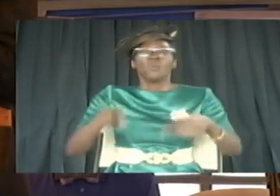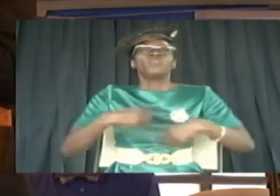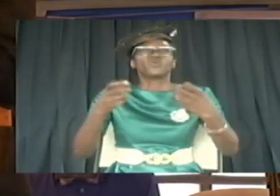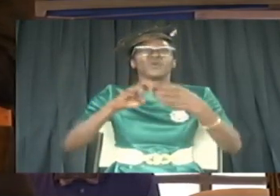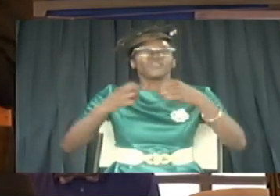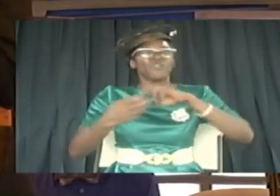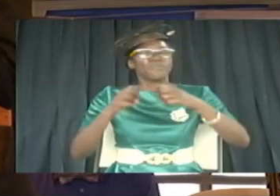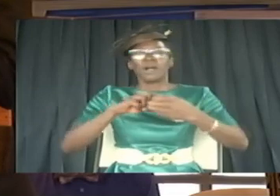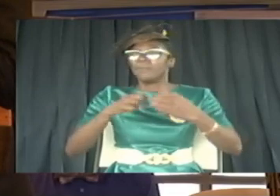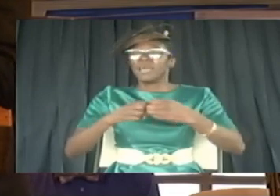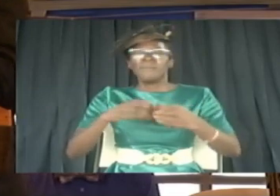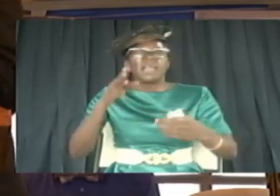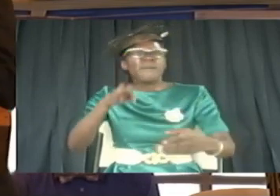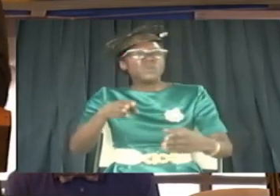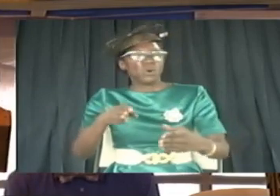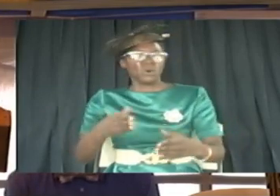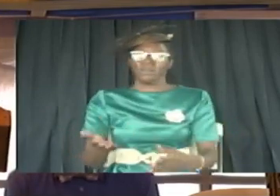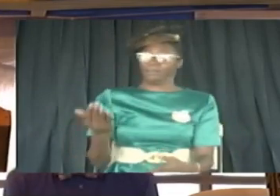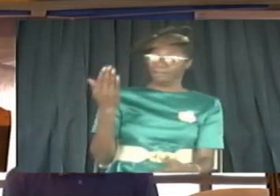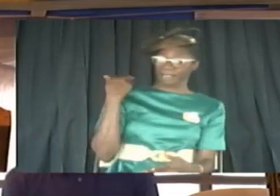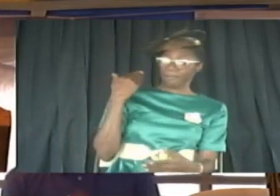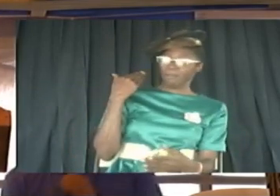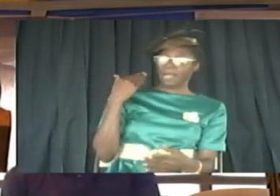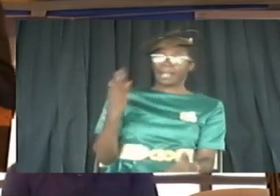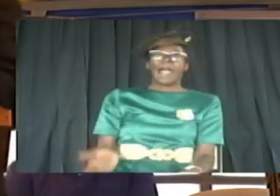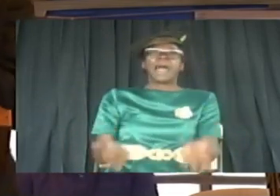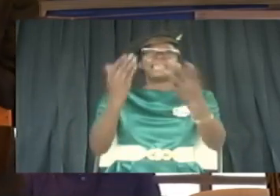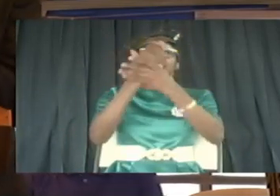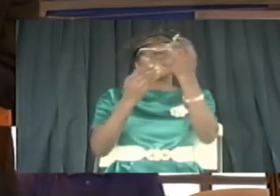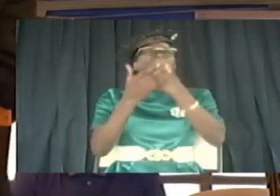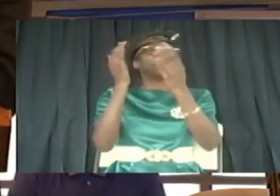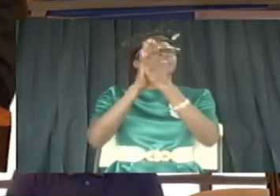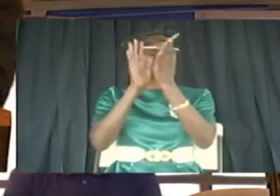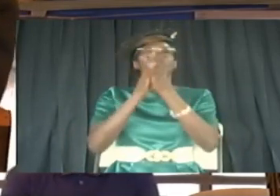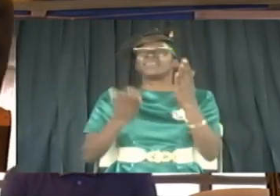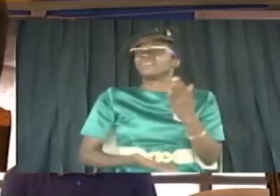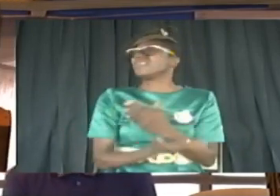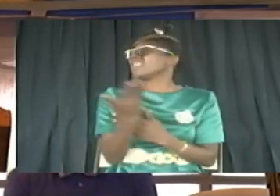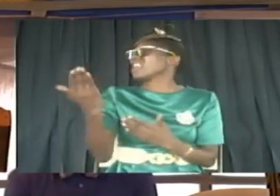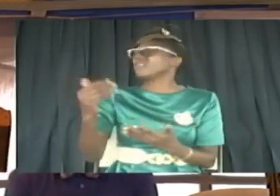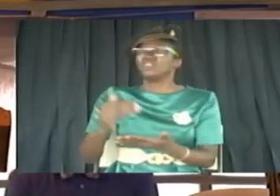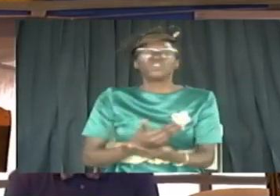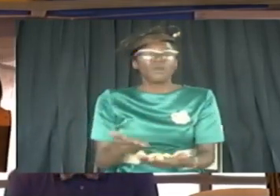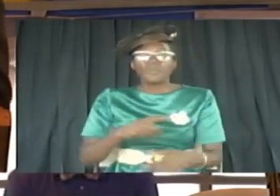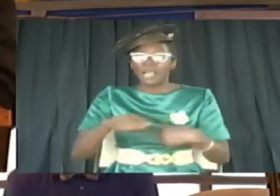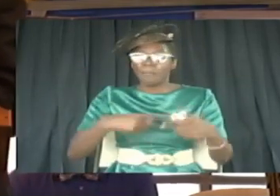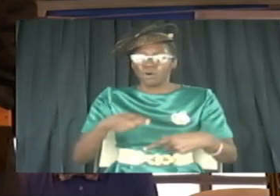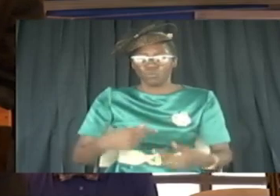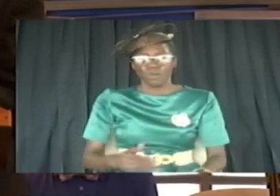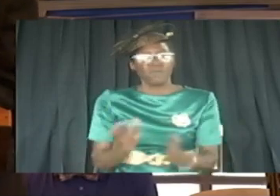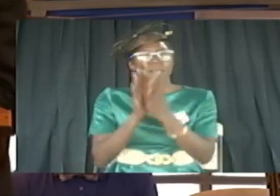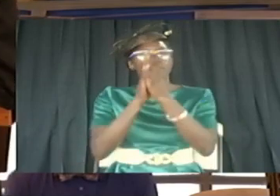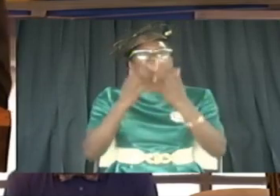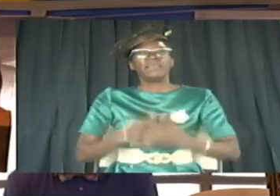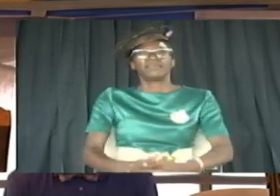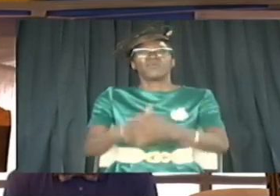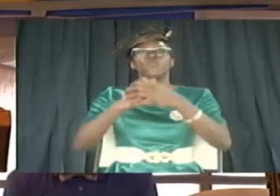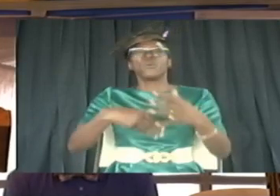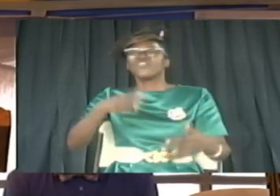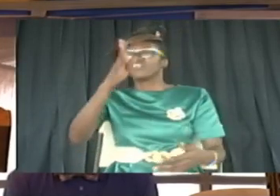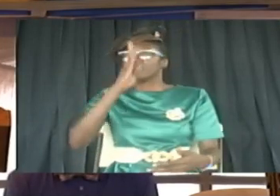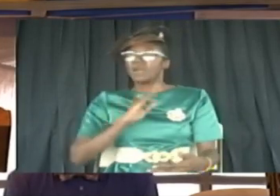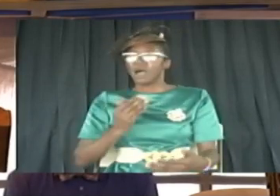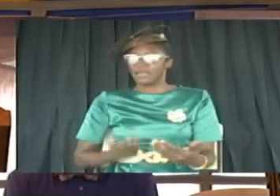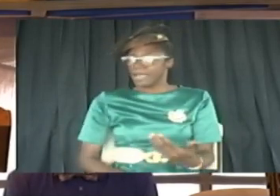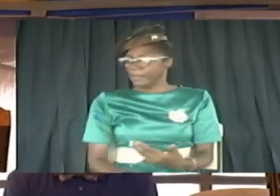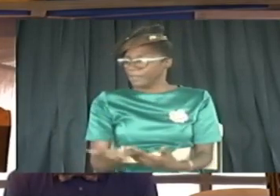lift his hands and to praise God. There is something about when we praise and worship God. There is something about